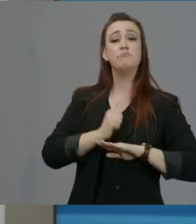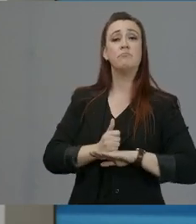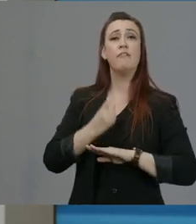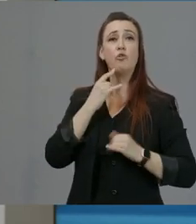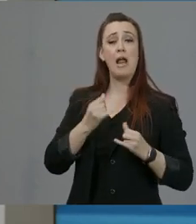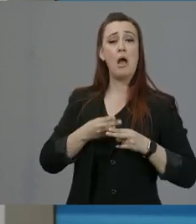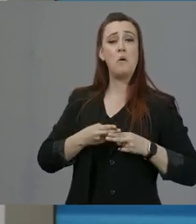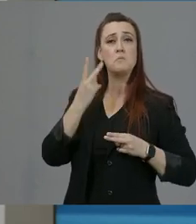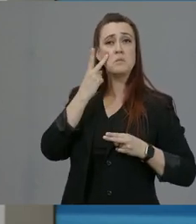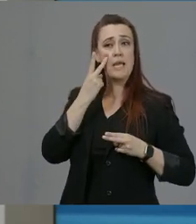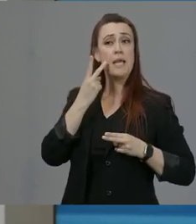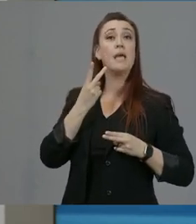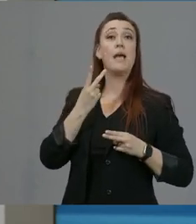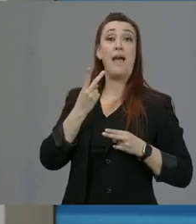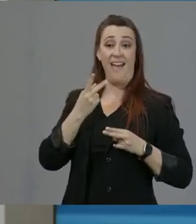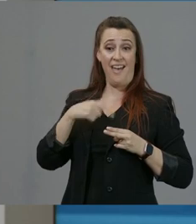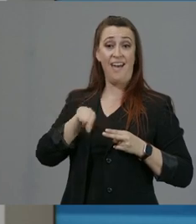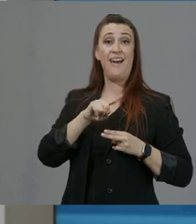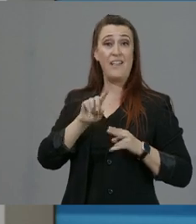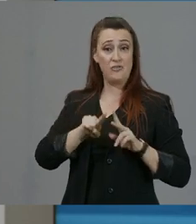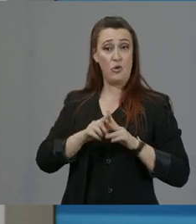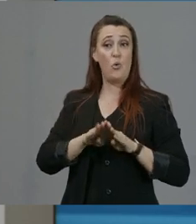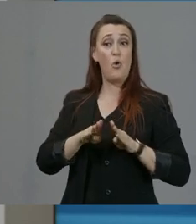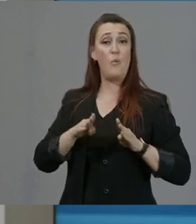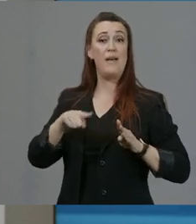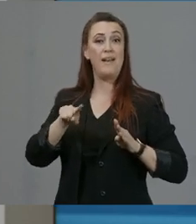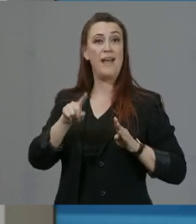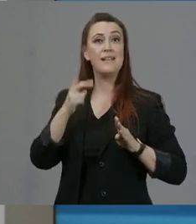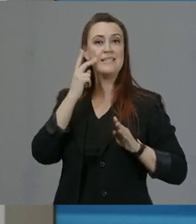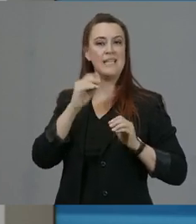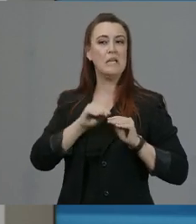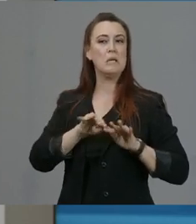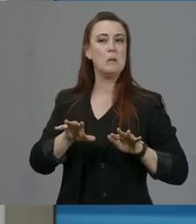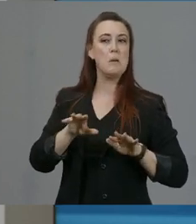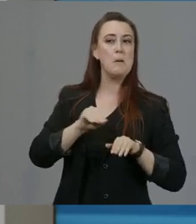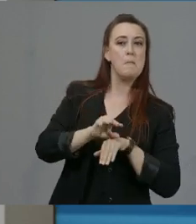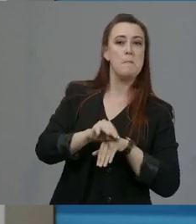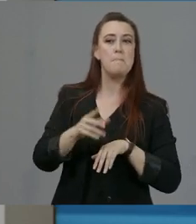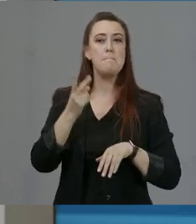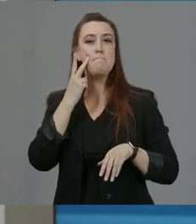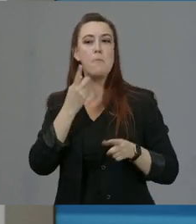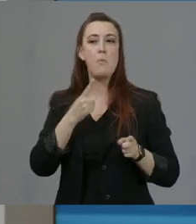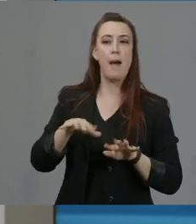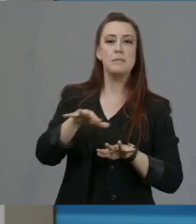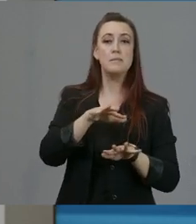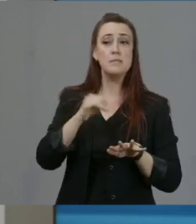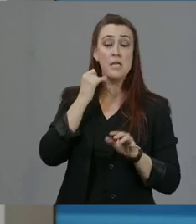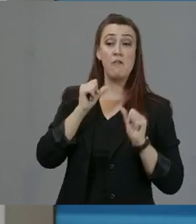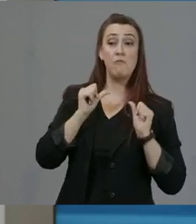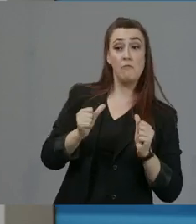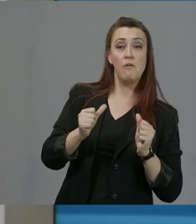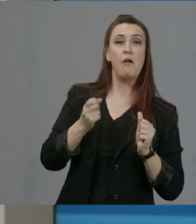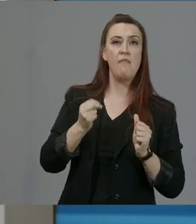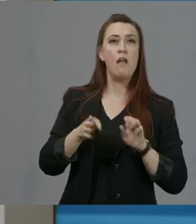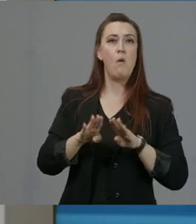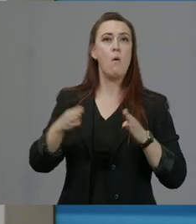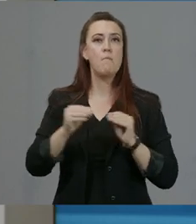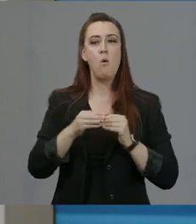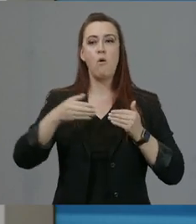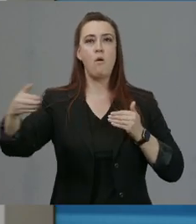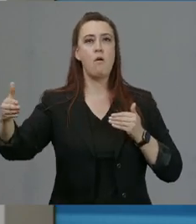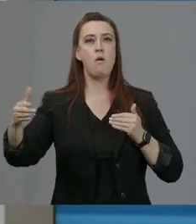impacted, and we want to make sure that we're able to respond. We'll continue monitoring the health of our healthcare system, because that's really